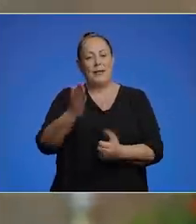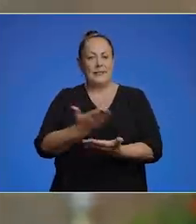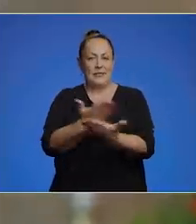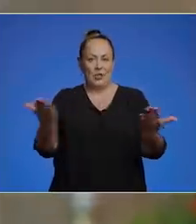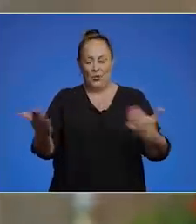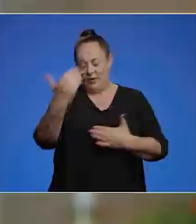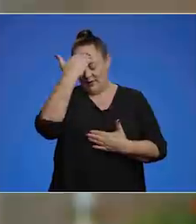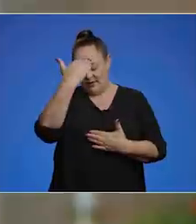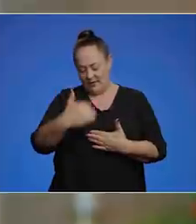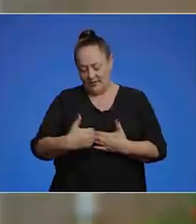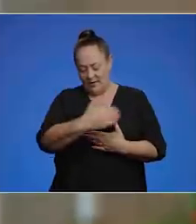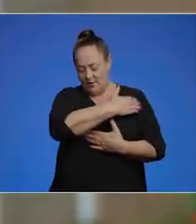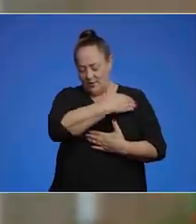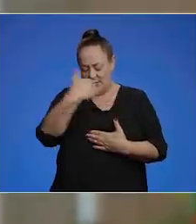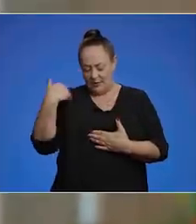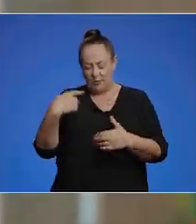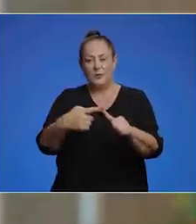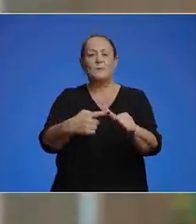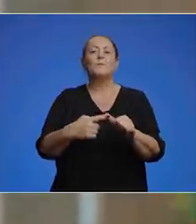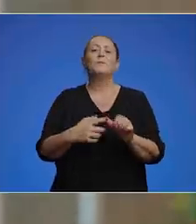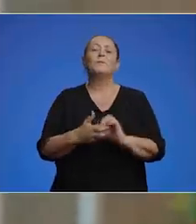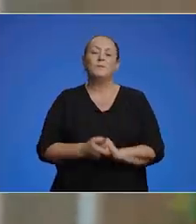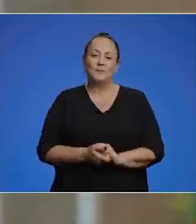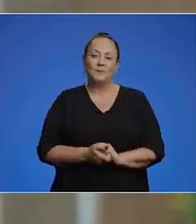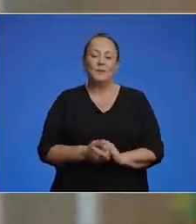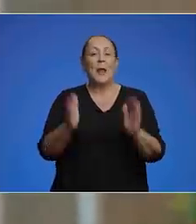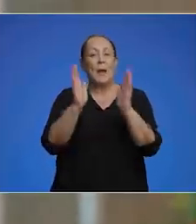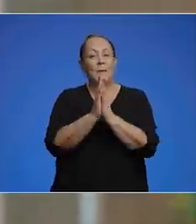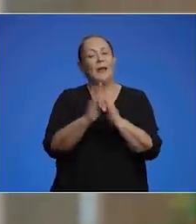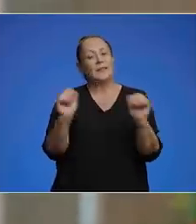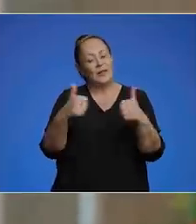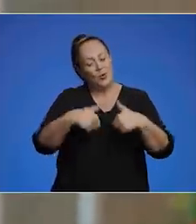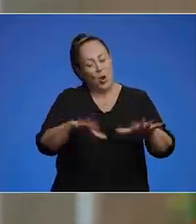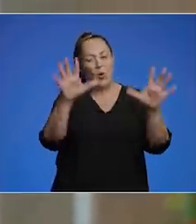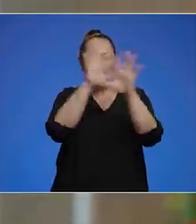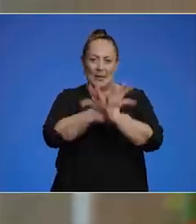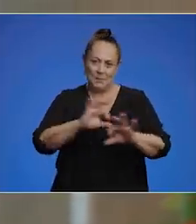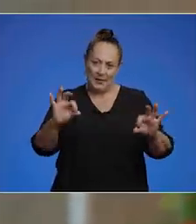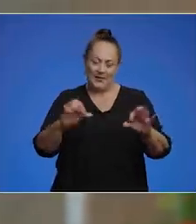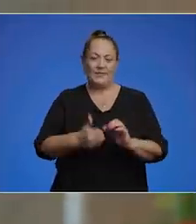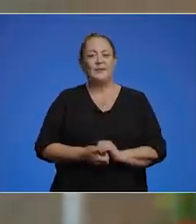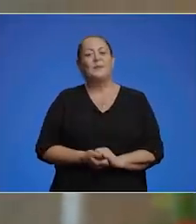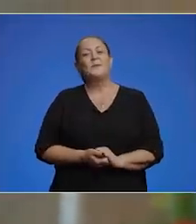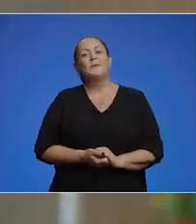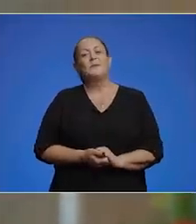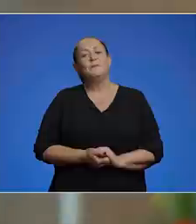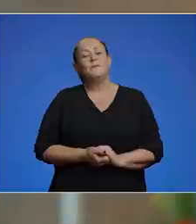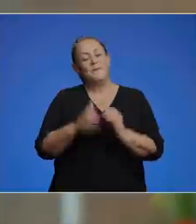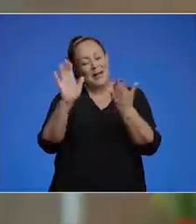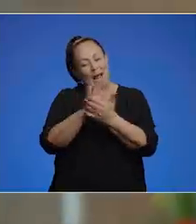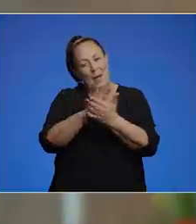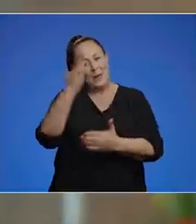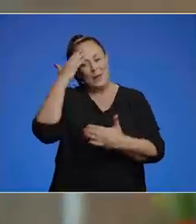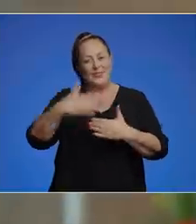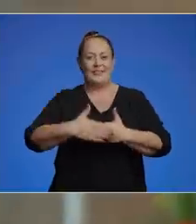you, the Father, the Son, and the Holy Spirit. Amen. The Mass is ended. Go in peace. Thanks be to God. And a